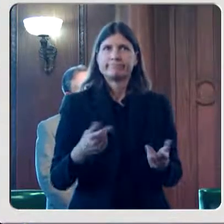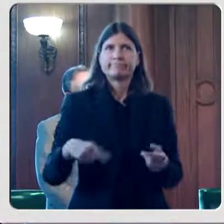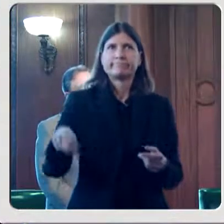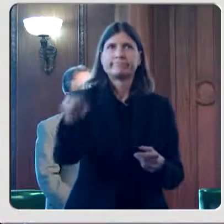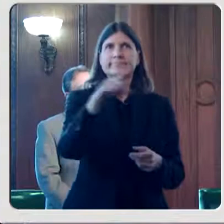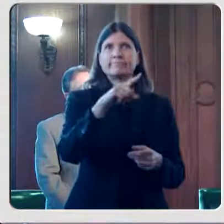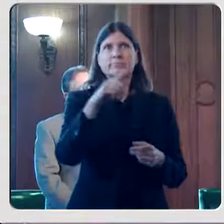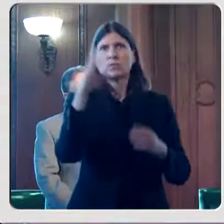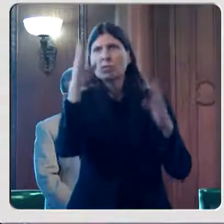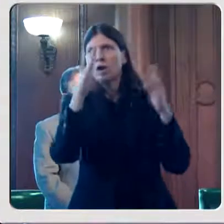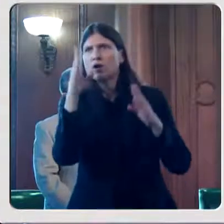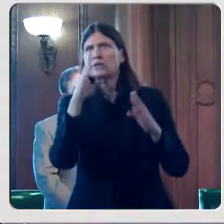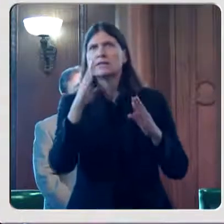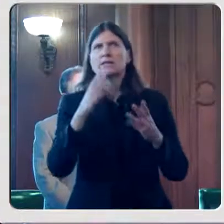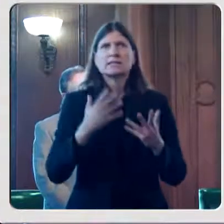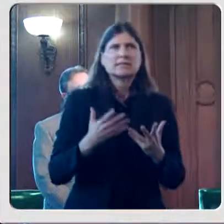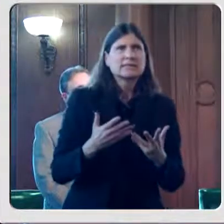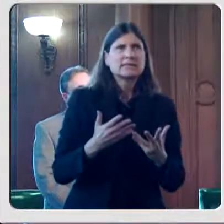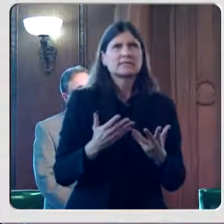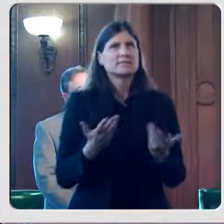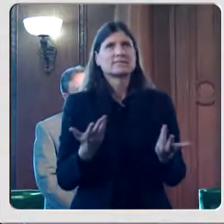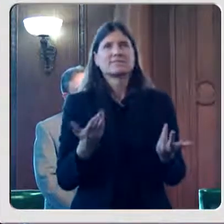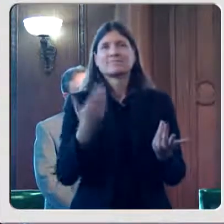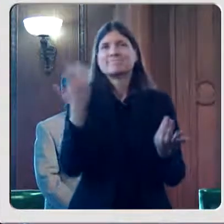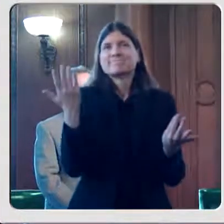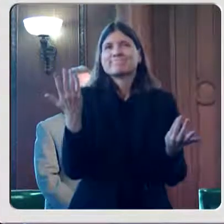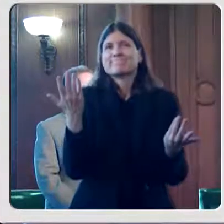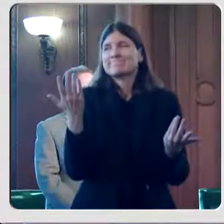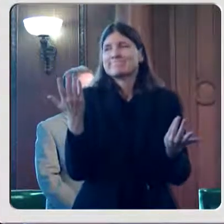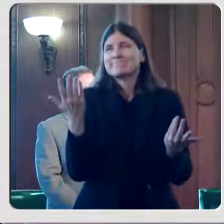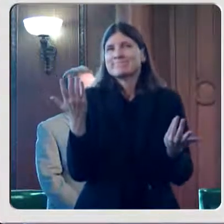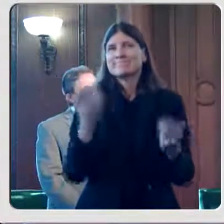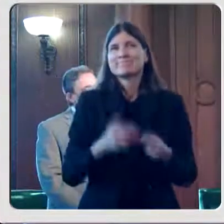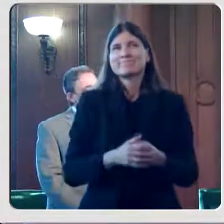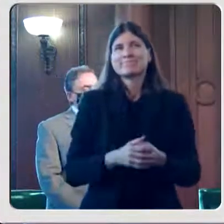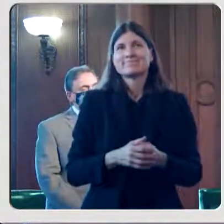a kind of Russian roulette situation.